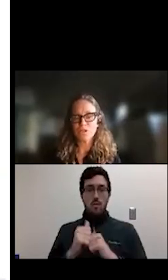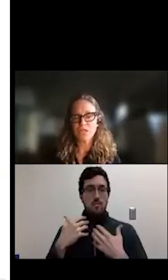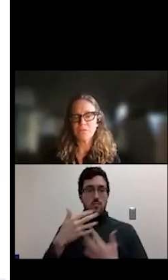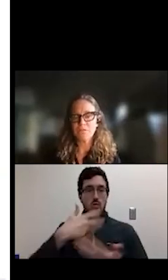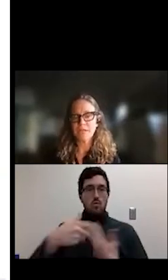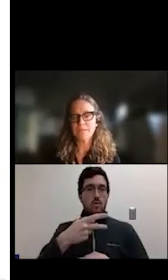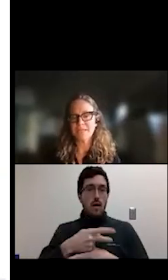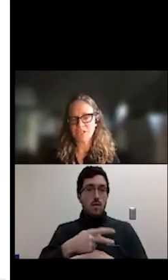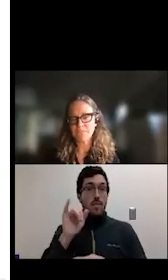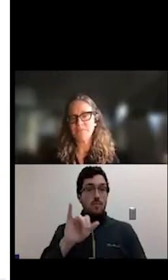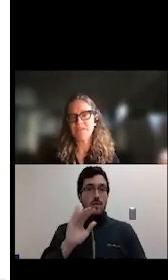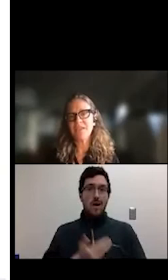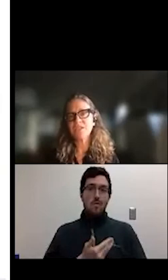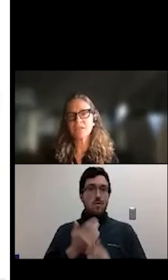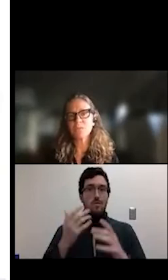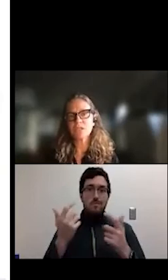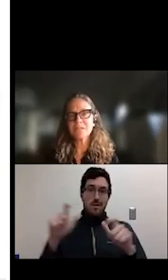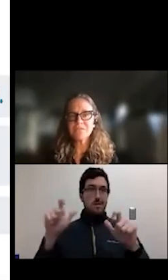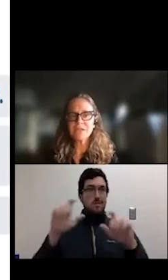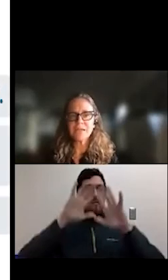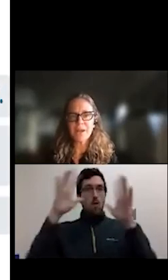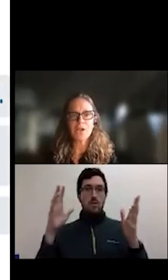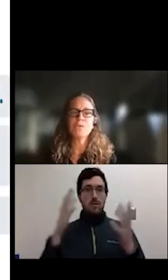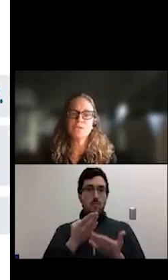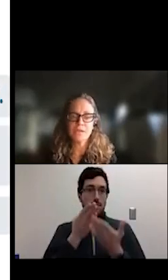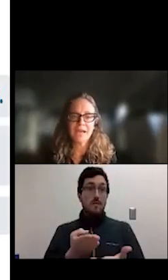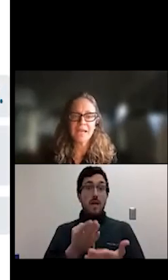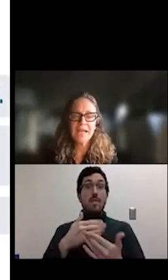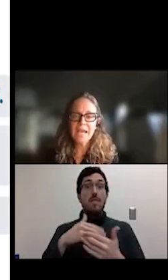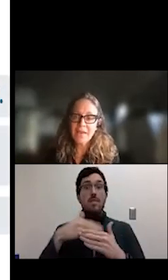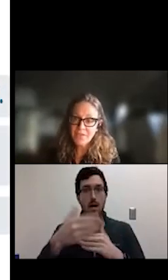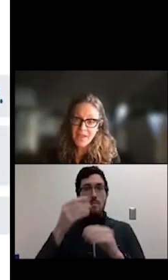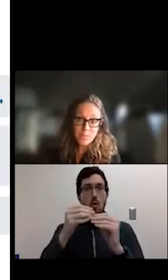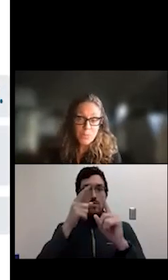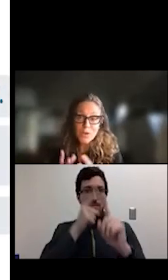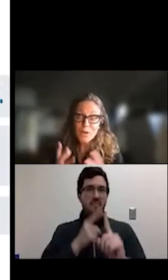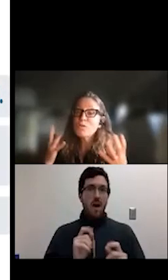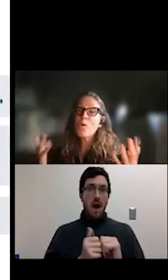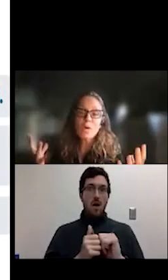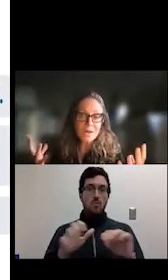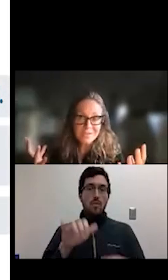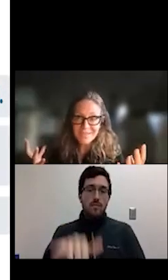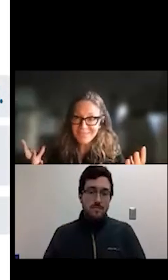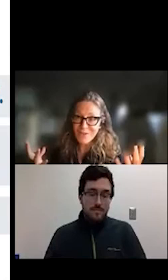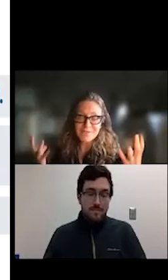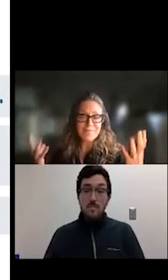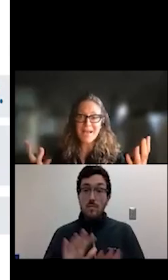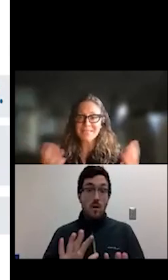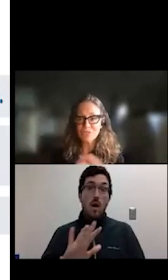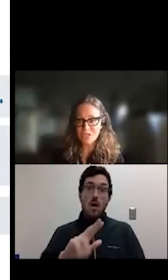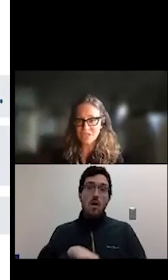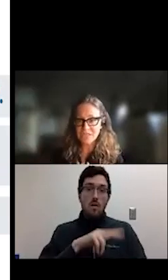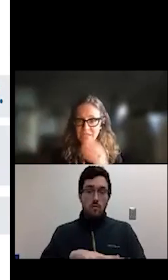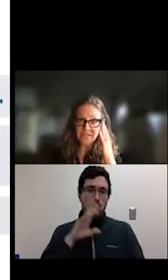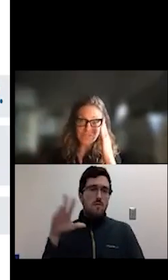sort of overarching recommendation. But then they talked more specifically about how you would do that. And that would, of course, involve